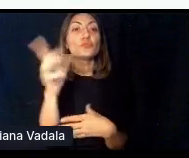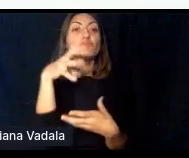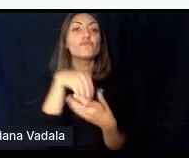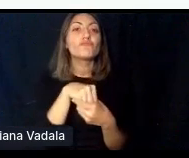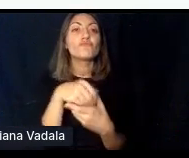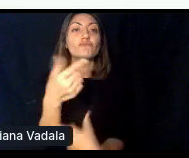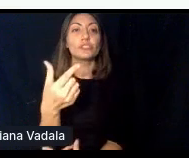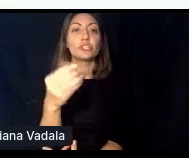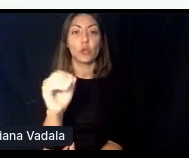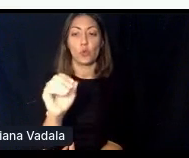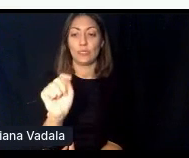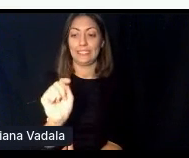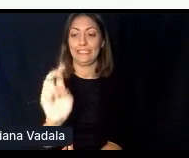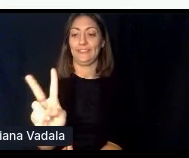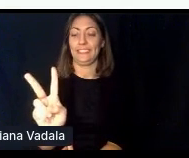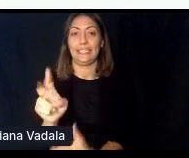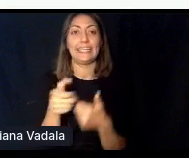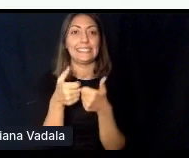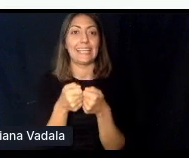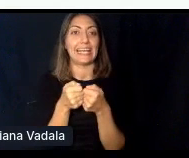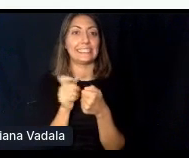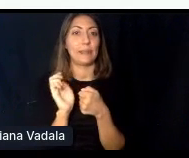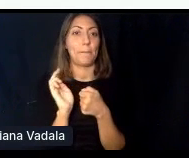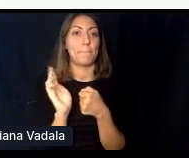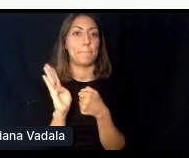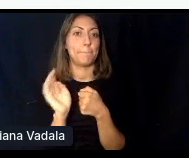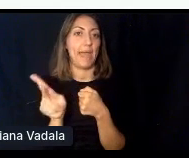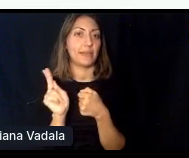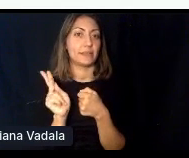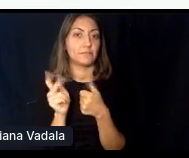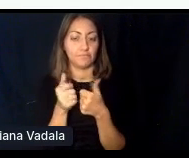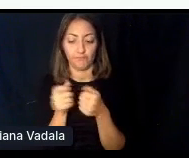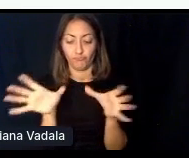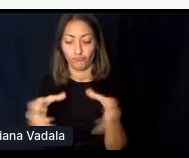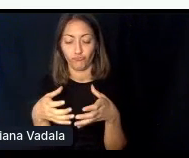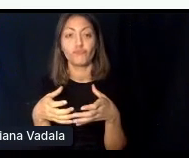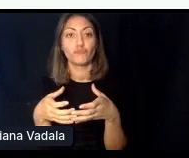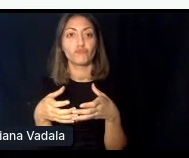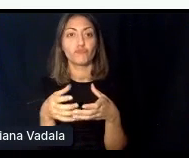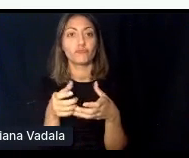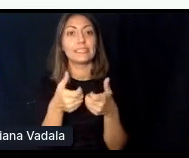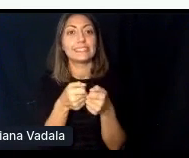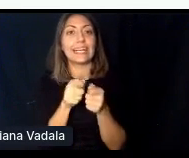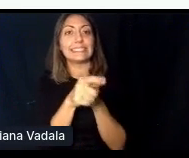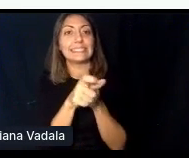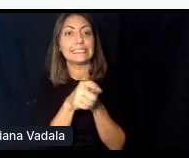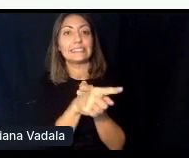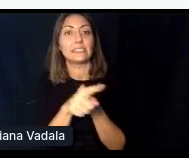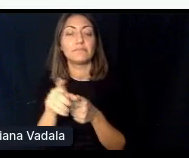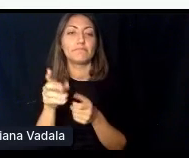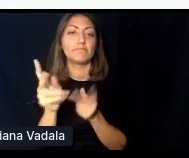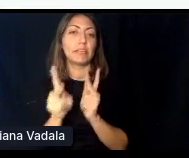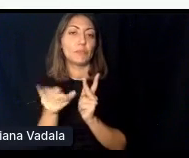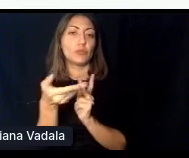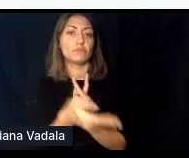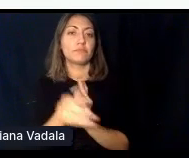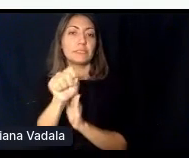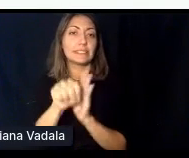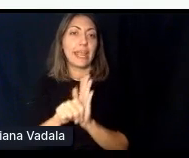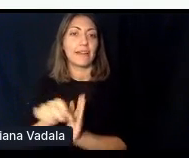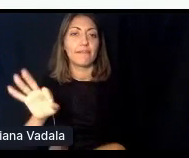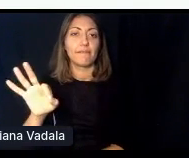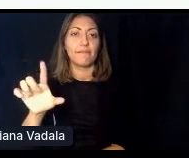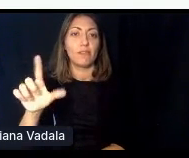contacting voters in Florida. Following the workflow, You send a text message that